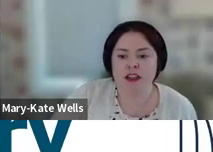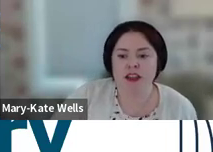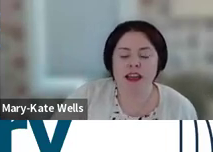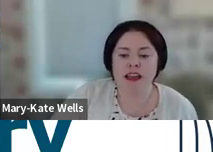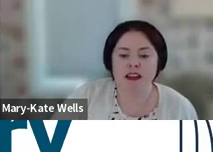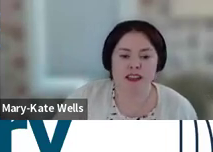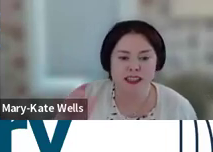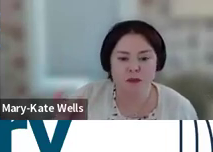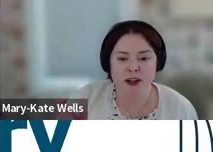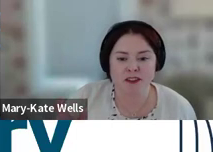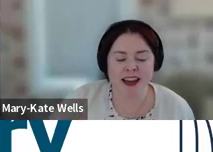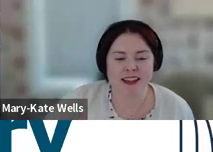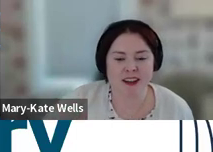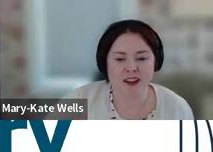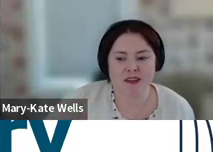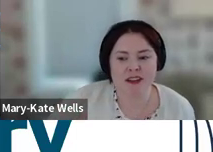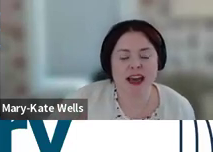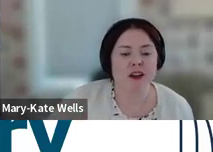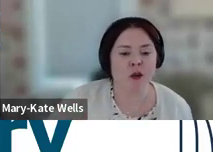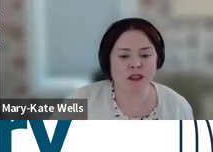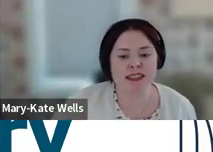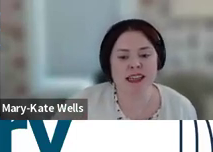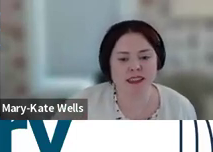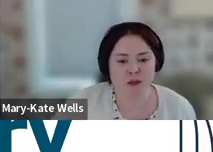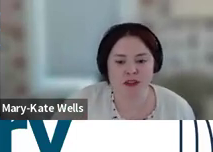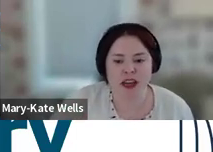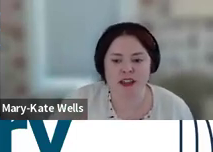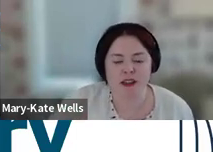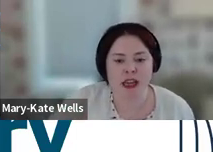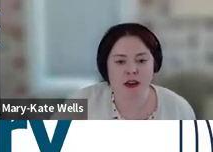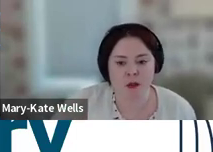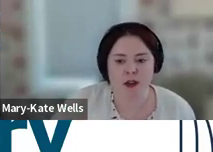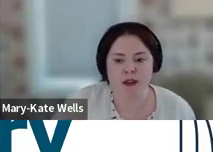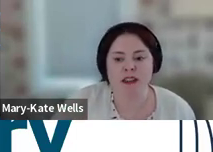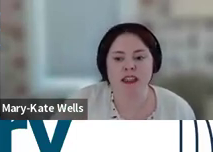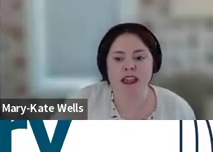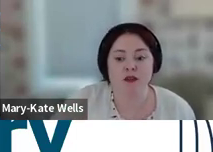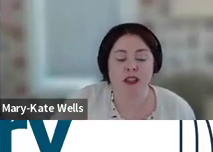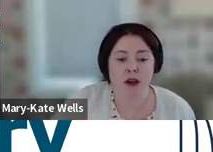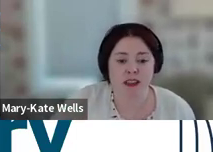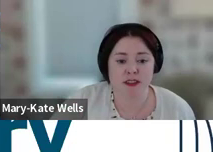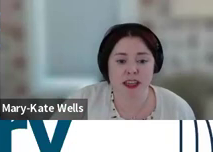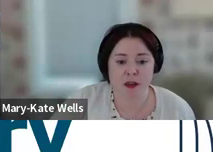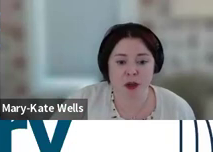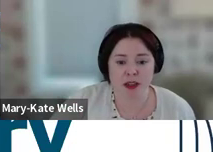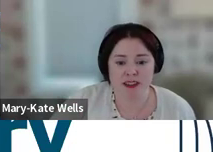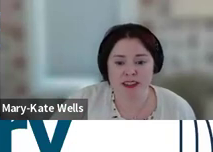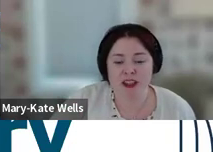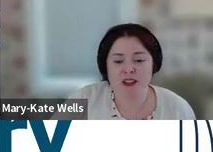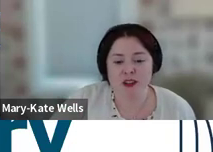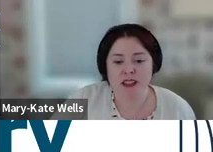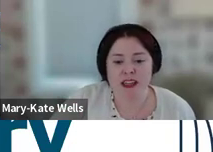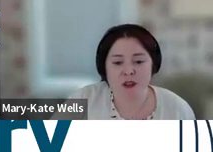change. And the second part of that, of how to hold states and providers accountable and responsive to